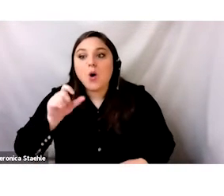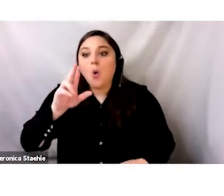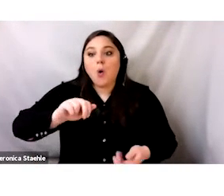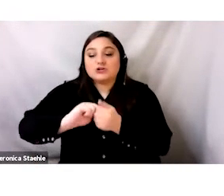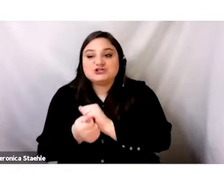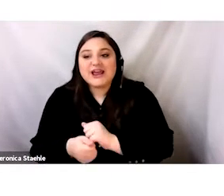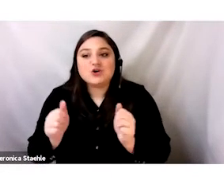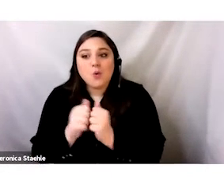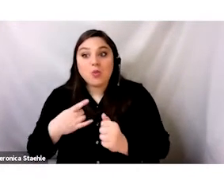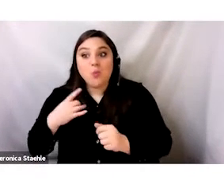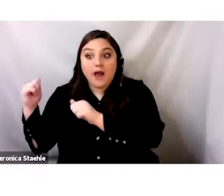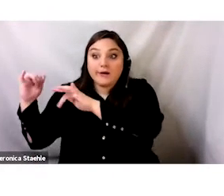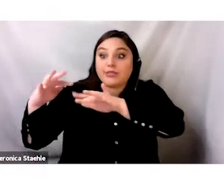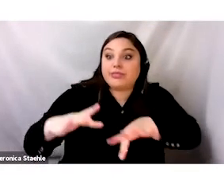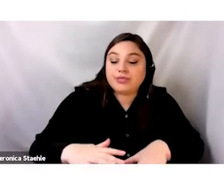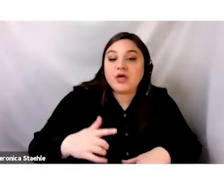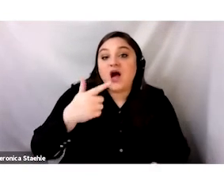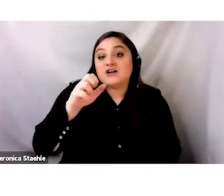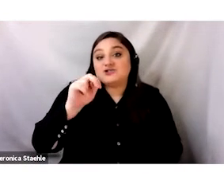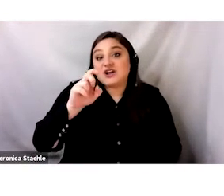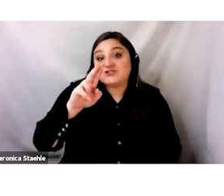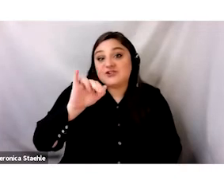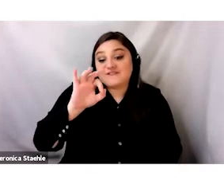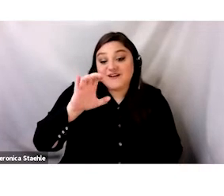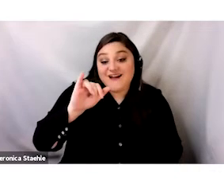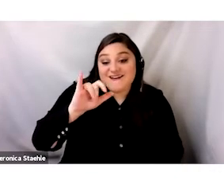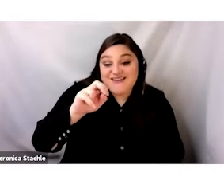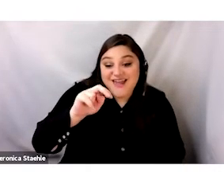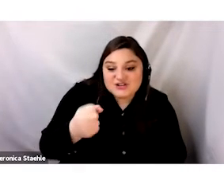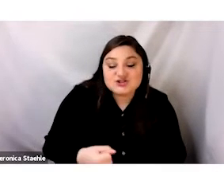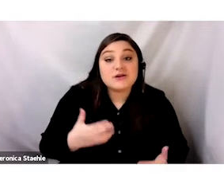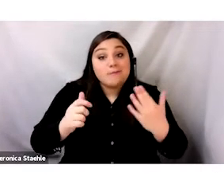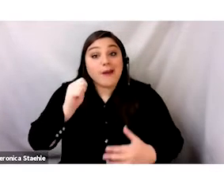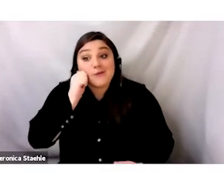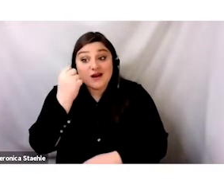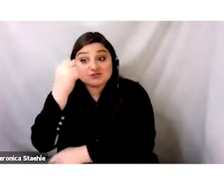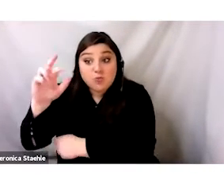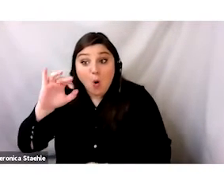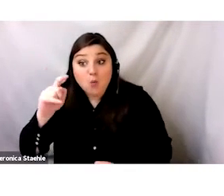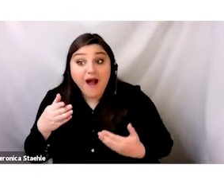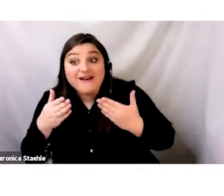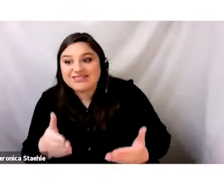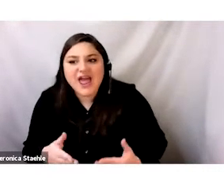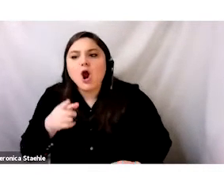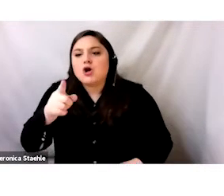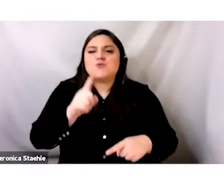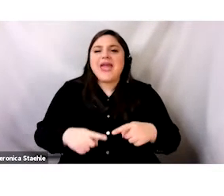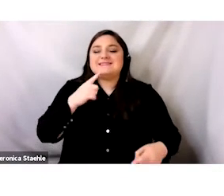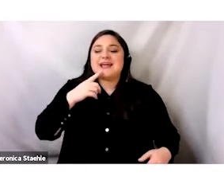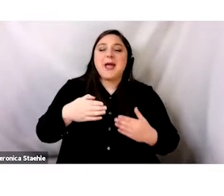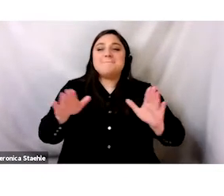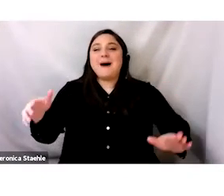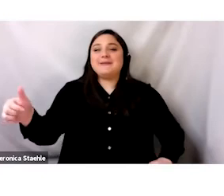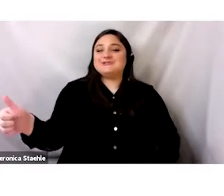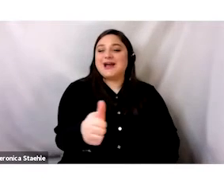gentrification, maybe racial riots, etc., in a community. It is not enough to just say public transportation, but